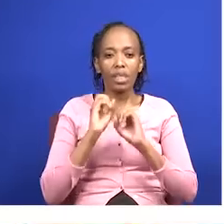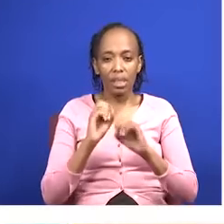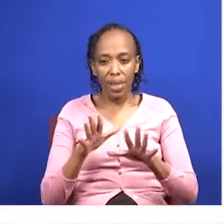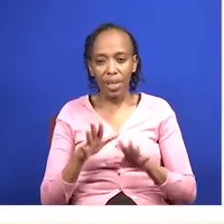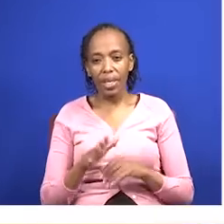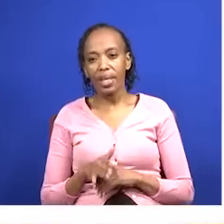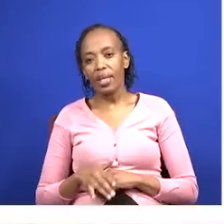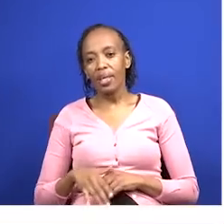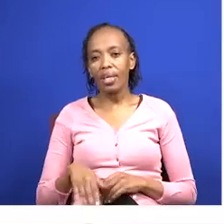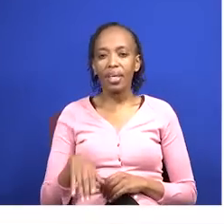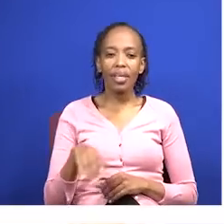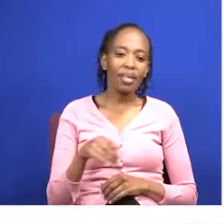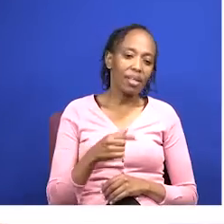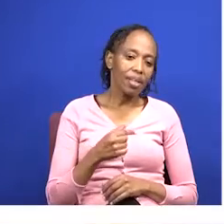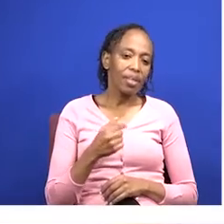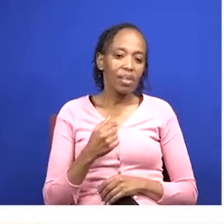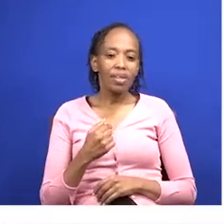nothing, withholding